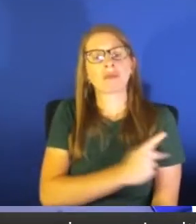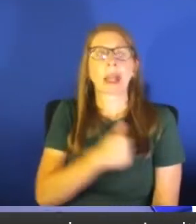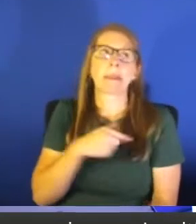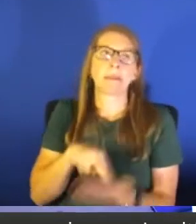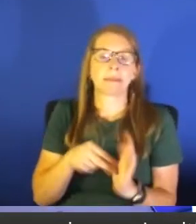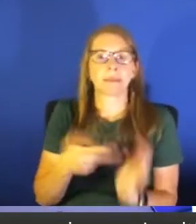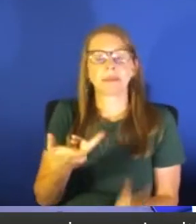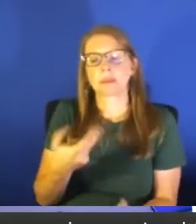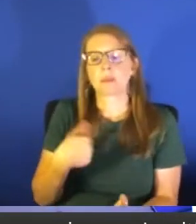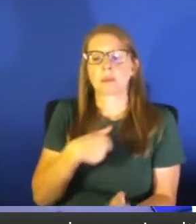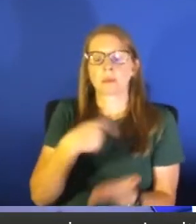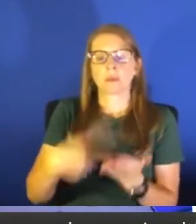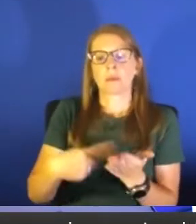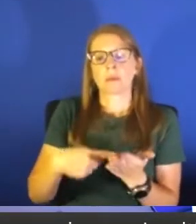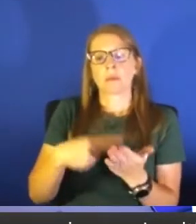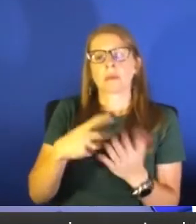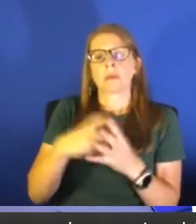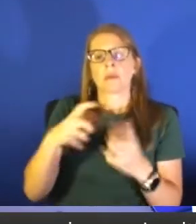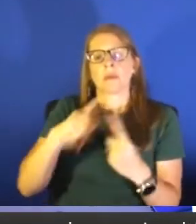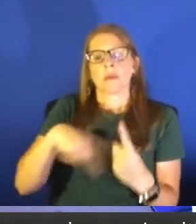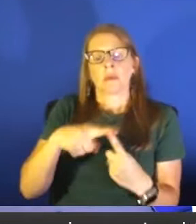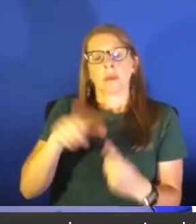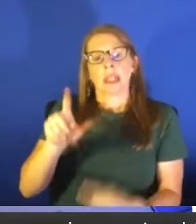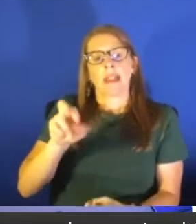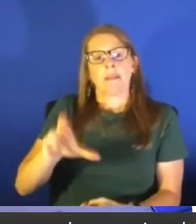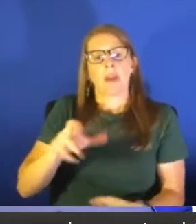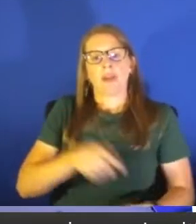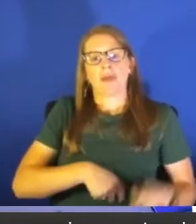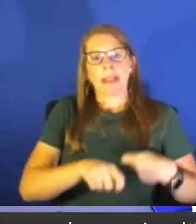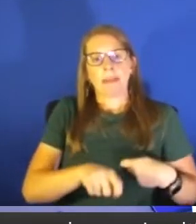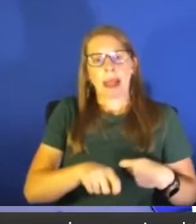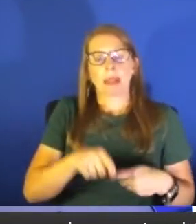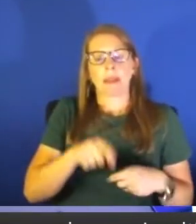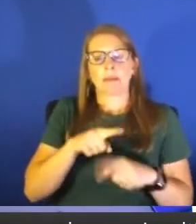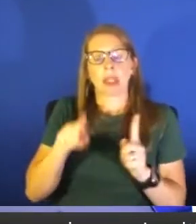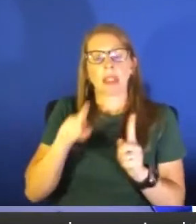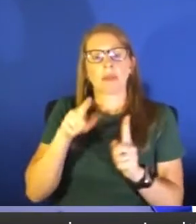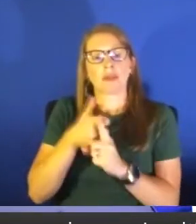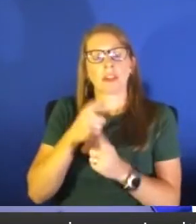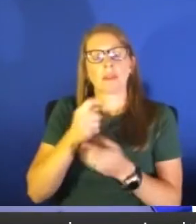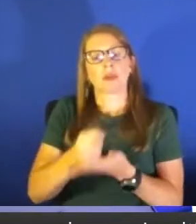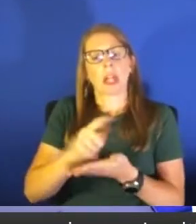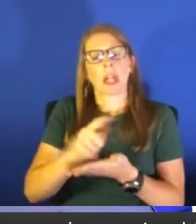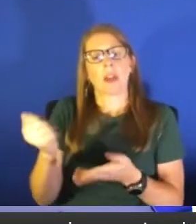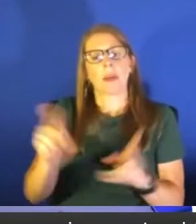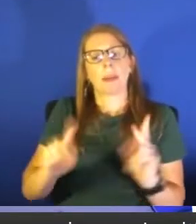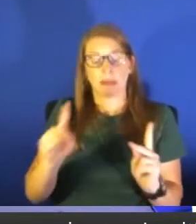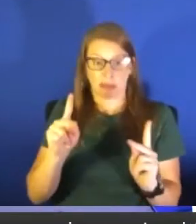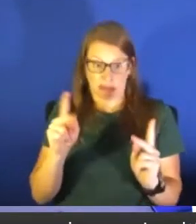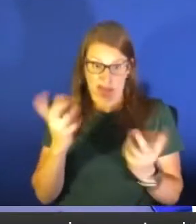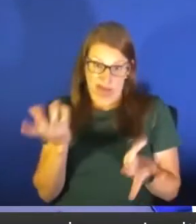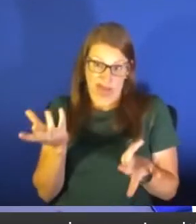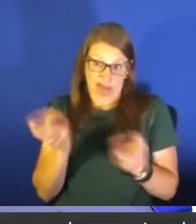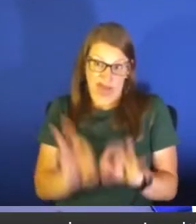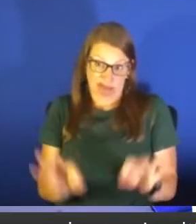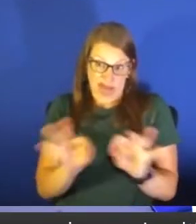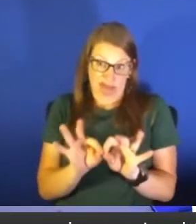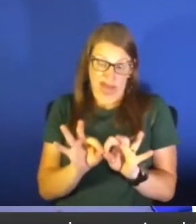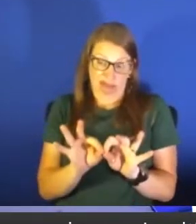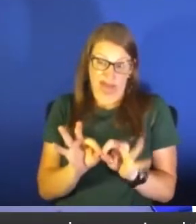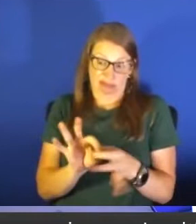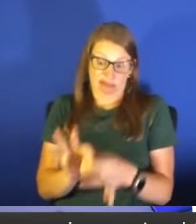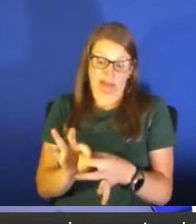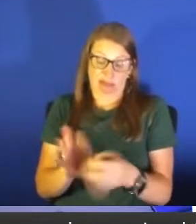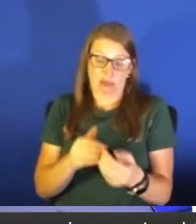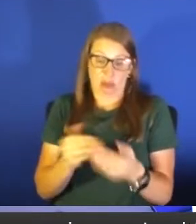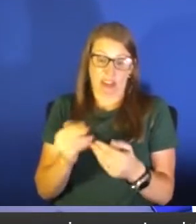we talked a lot about liver transplant, but you do treat other people, so does it matter, pertaining to whatever kind